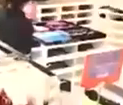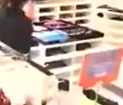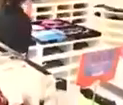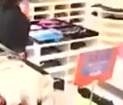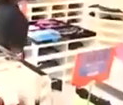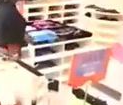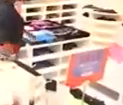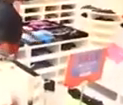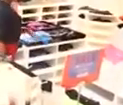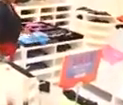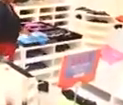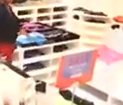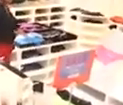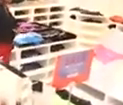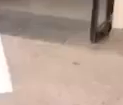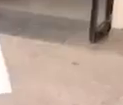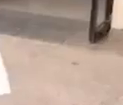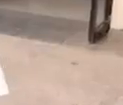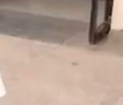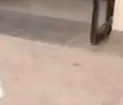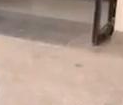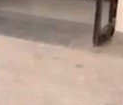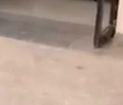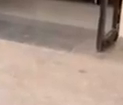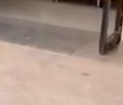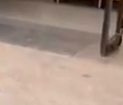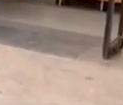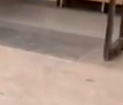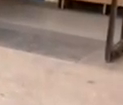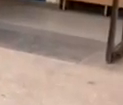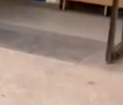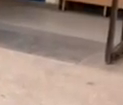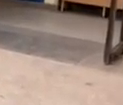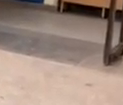lady. Indeed, this is the boss